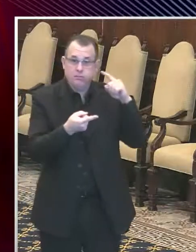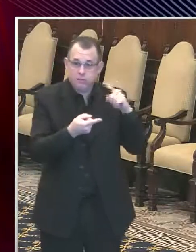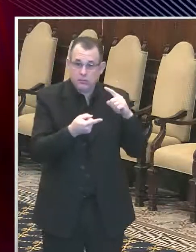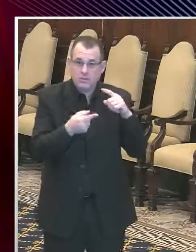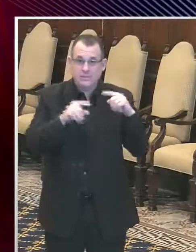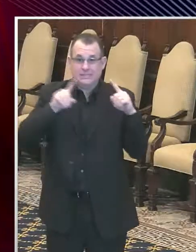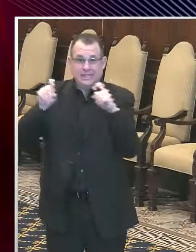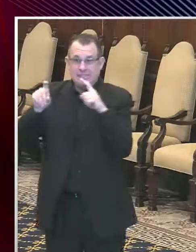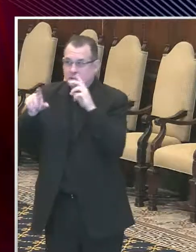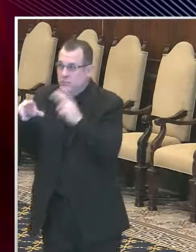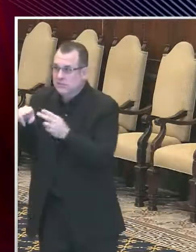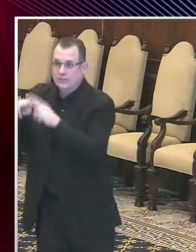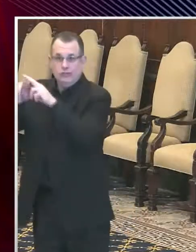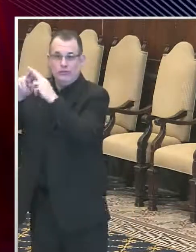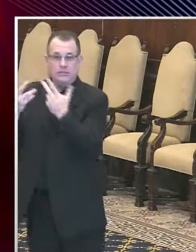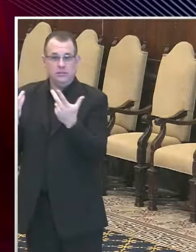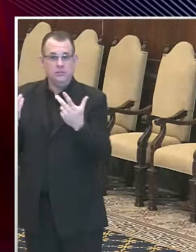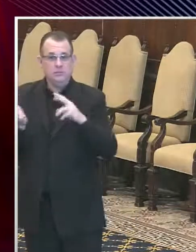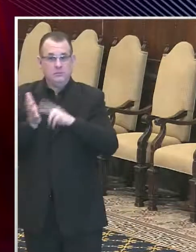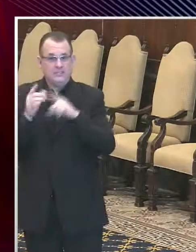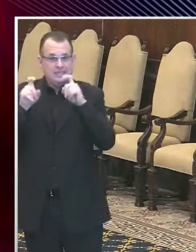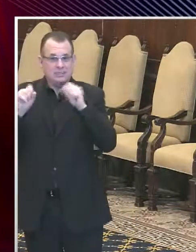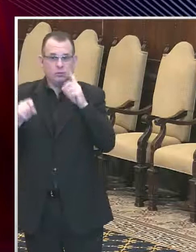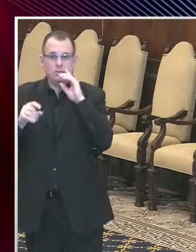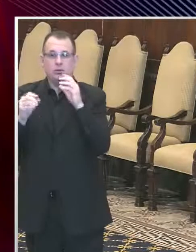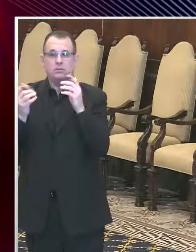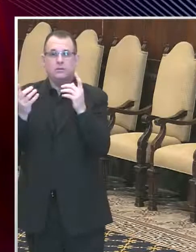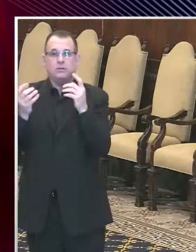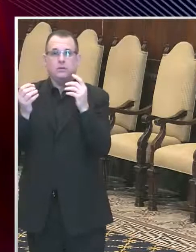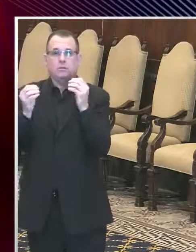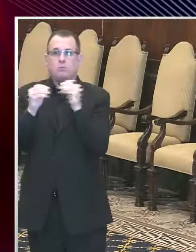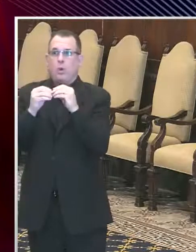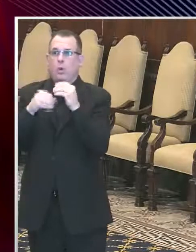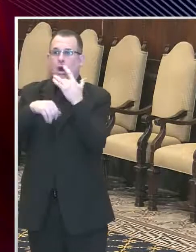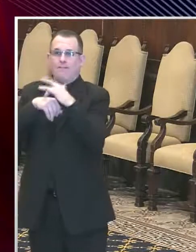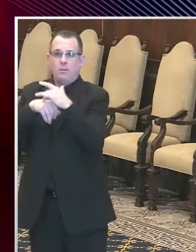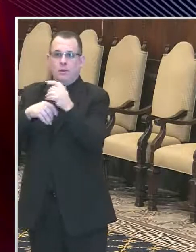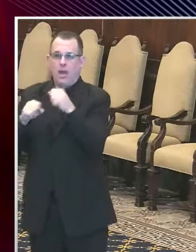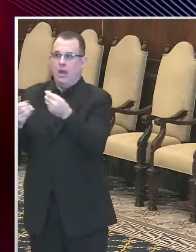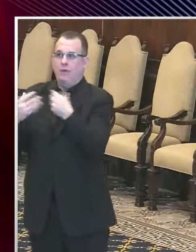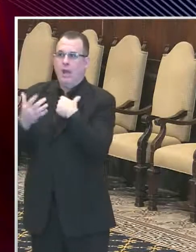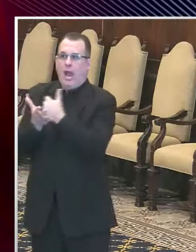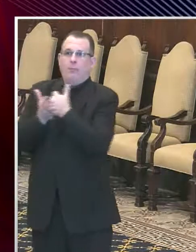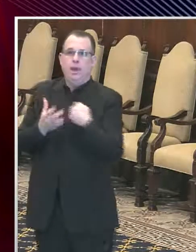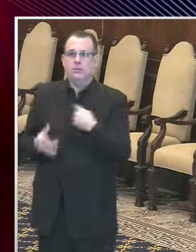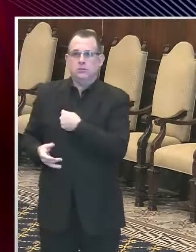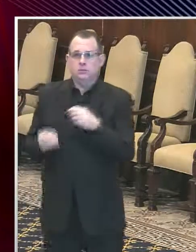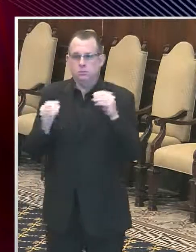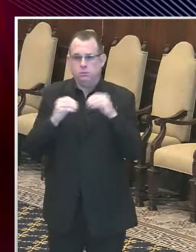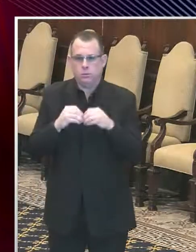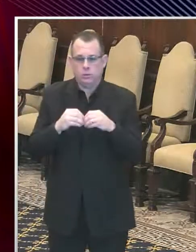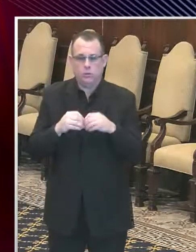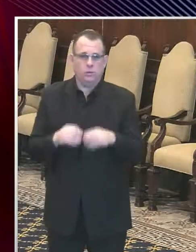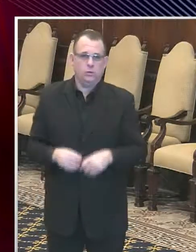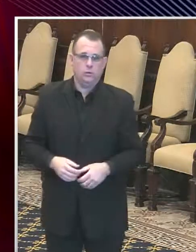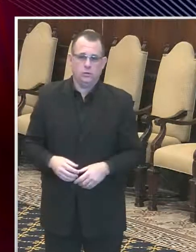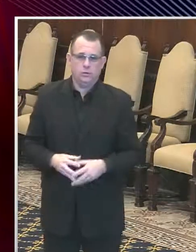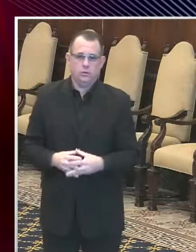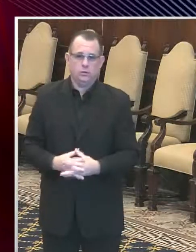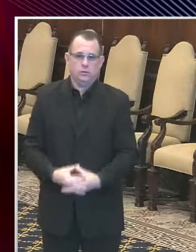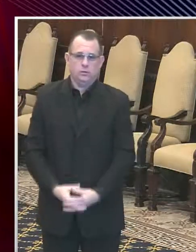can be more helpful in identifying cases and preventing spread from individual cases. En estos momentos en los cuales no se